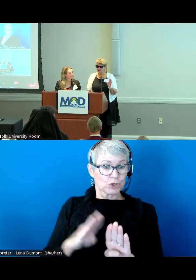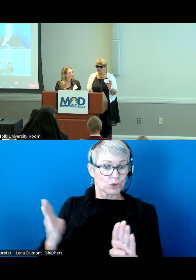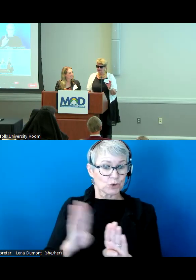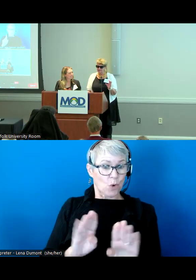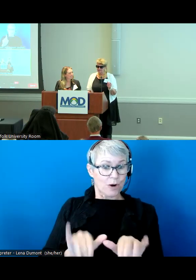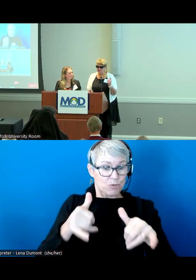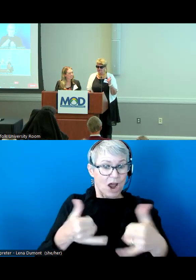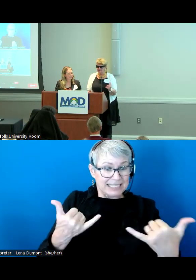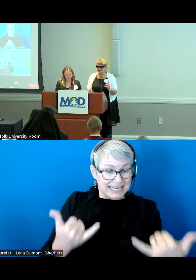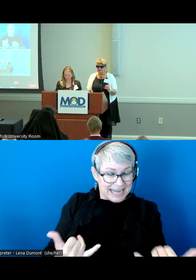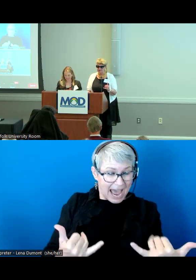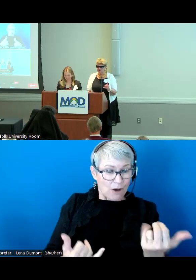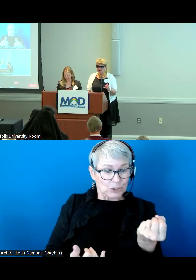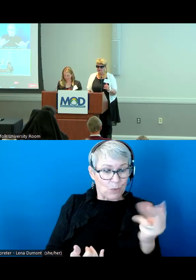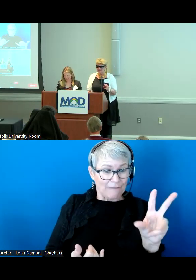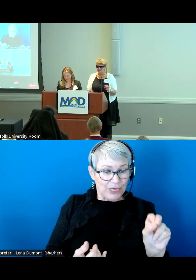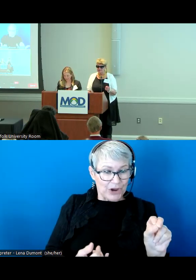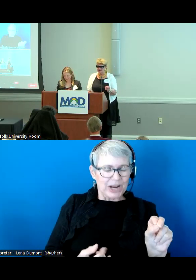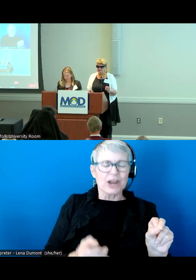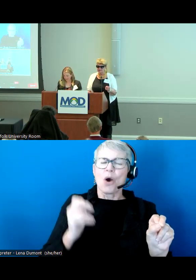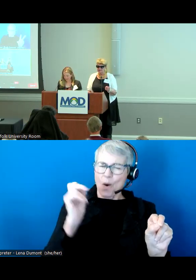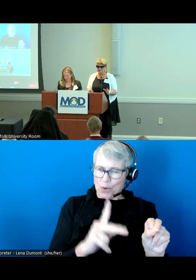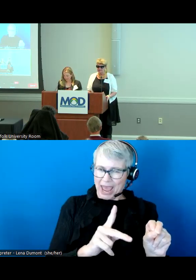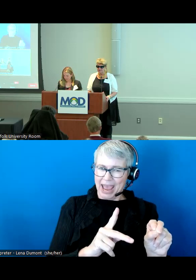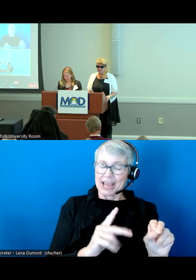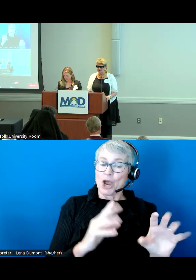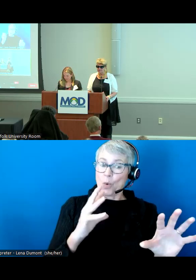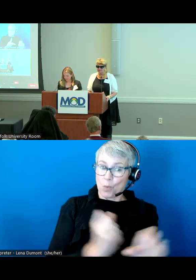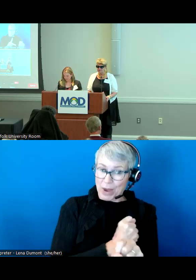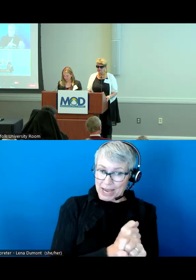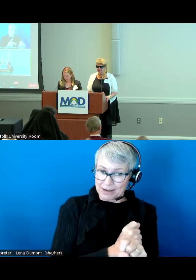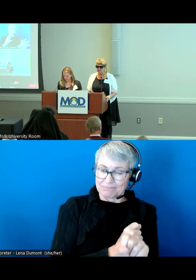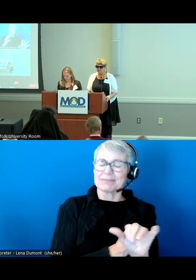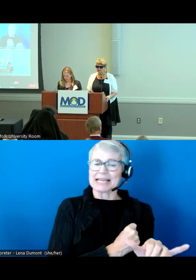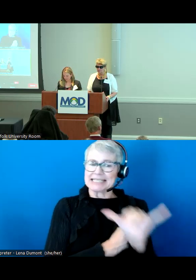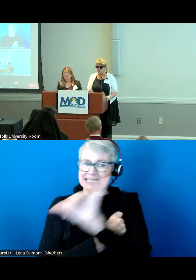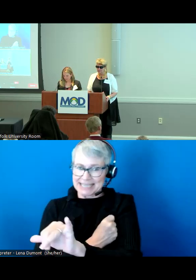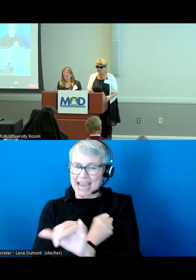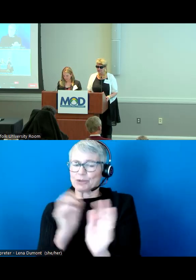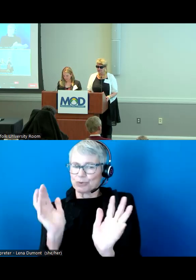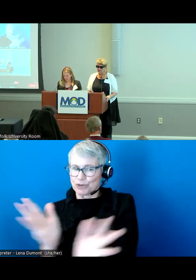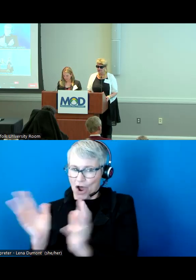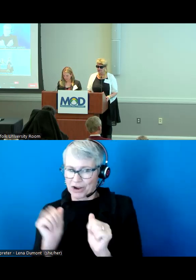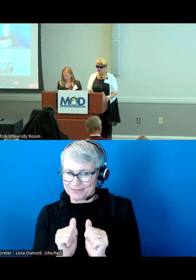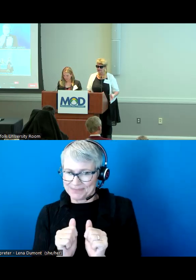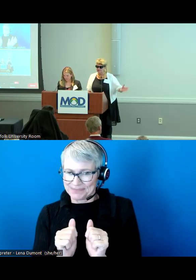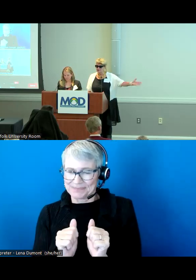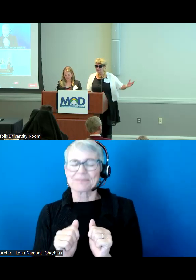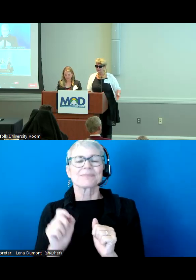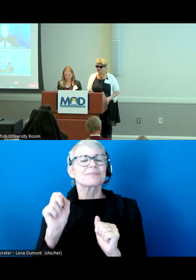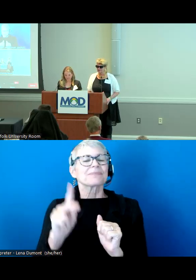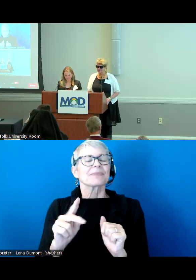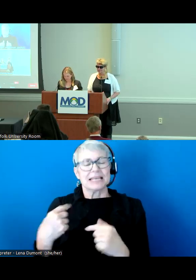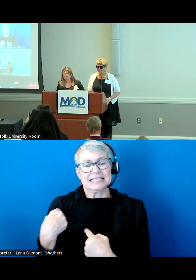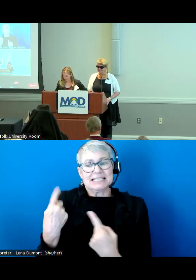other things that are really, really important is that, since I've been at MOD, there's been a lot of great work. There's always been a